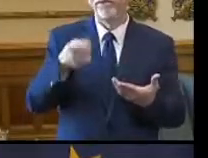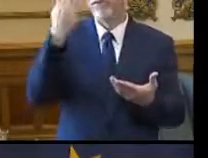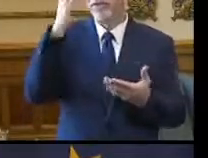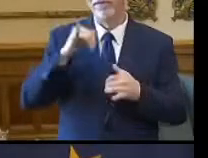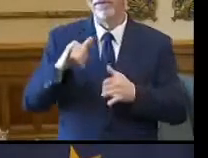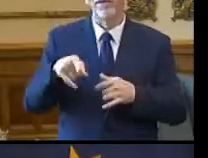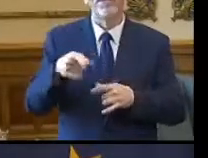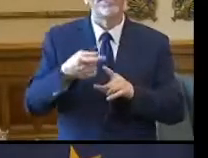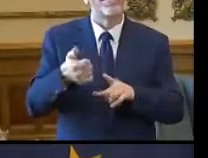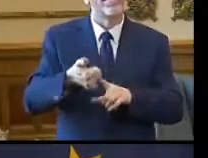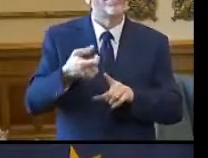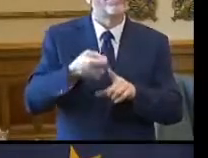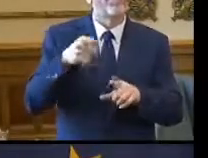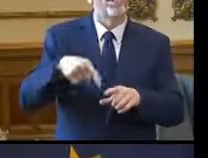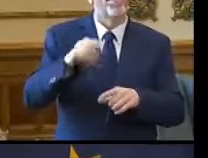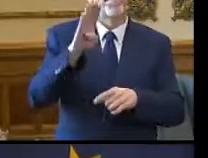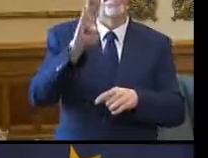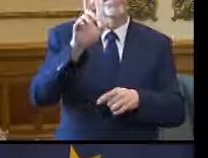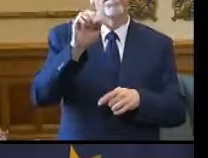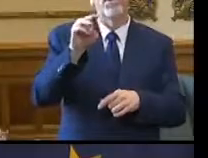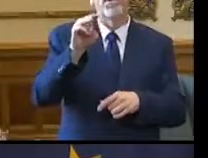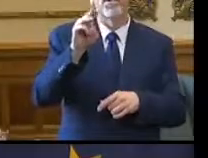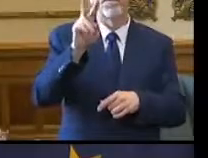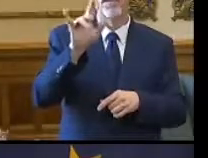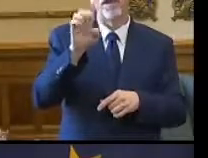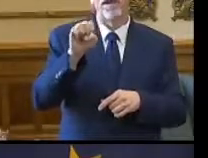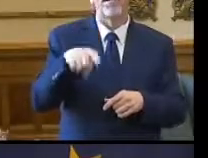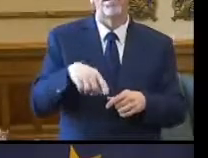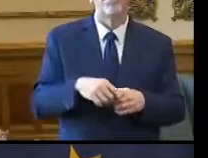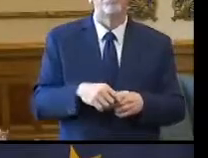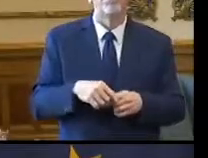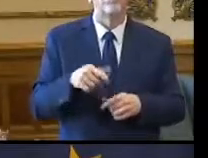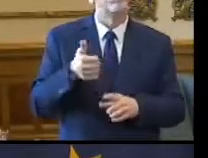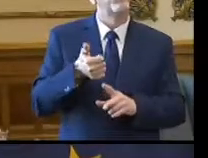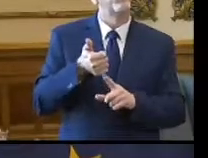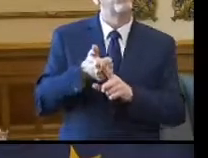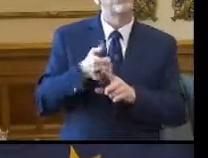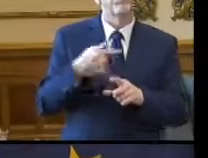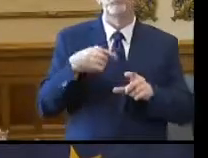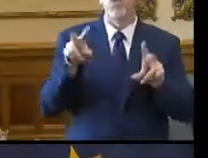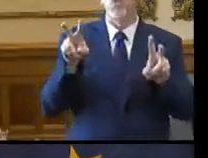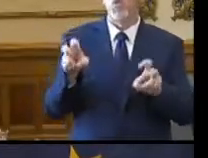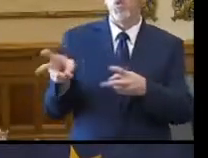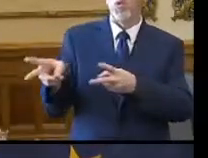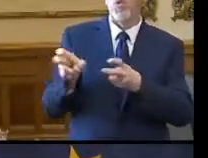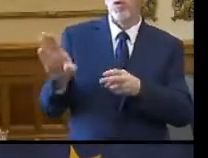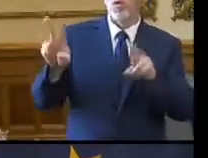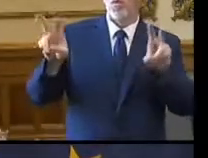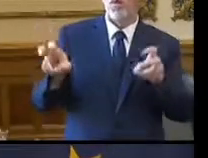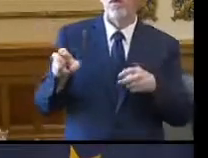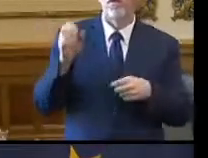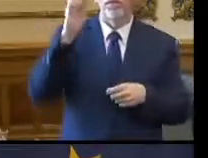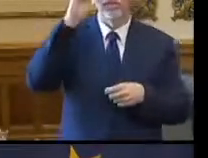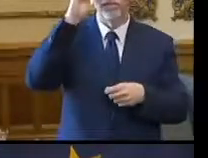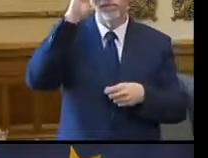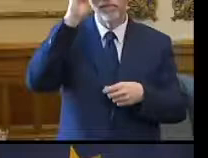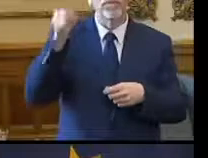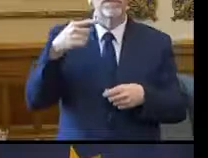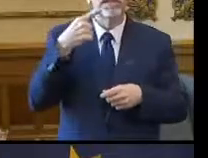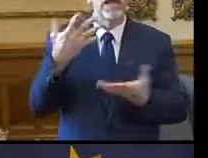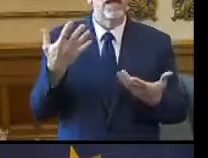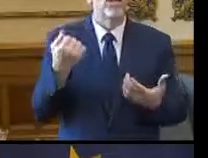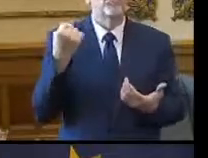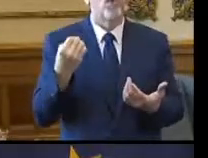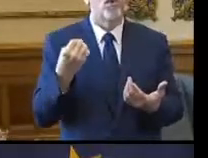tested about 24 patients so far. No COVID positive patients at regional hospital, thank goodness. So our hospital's been